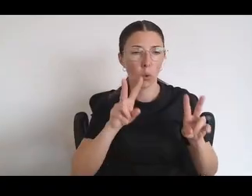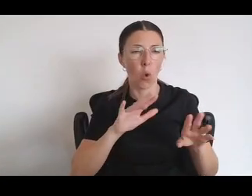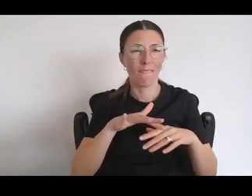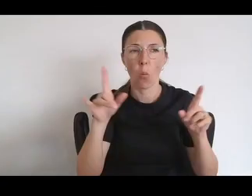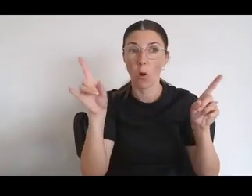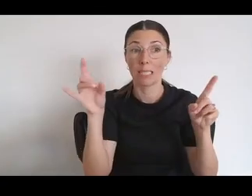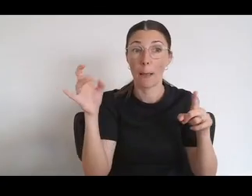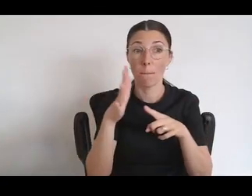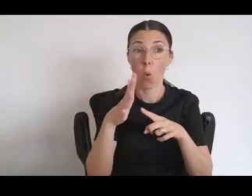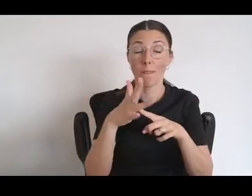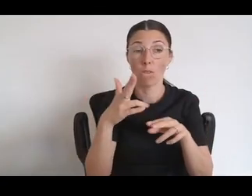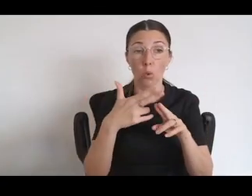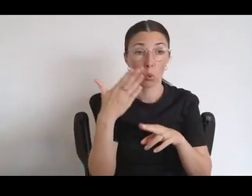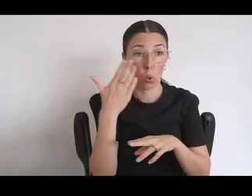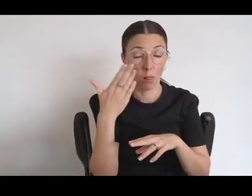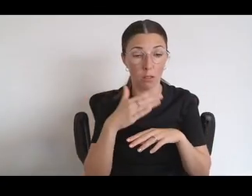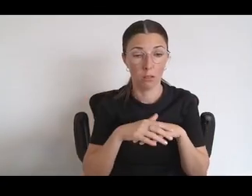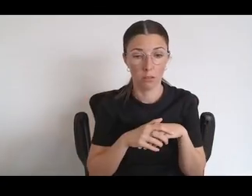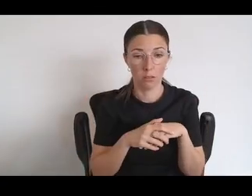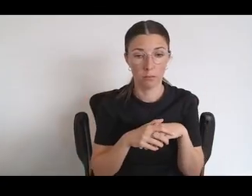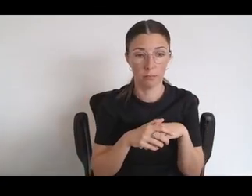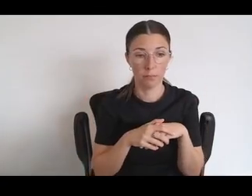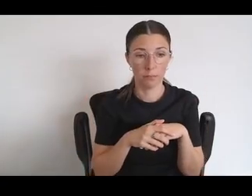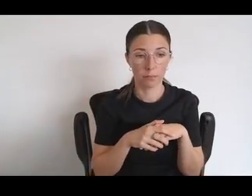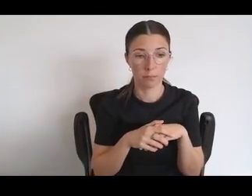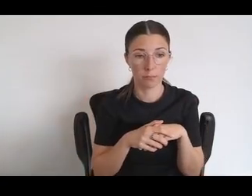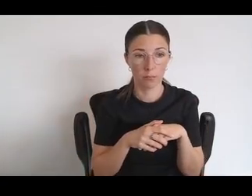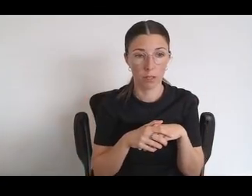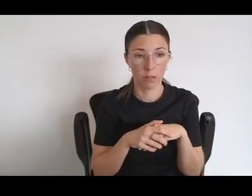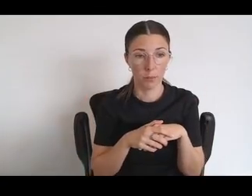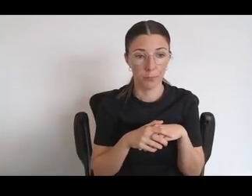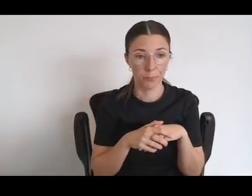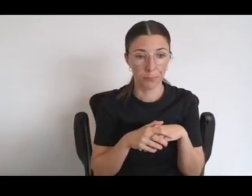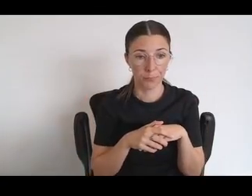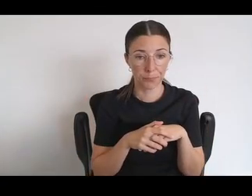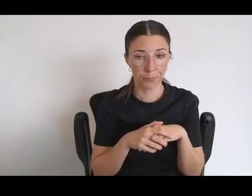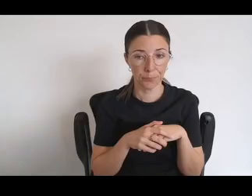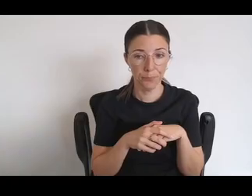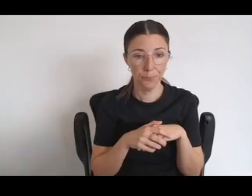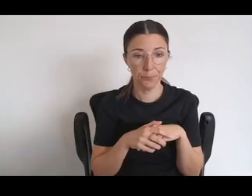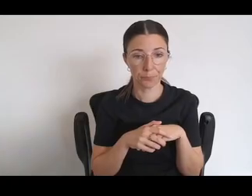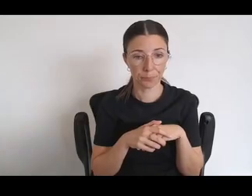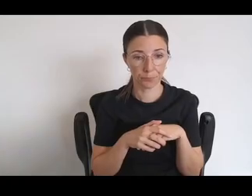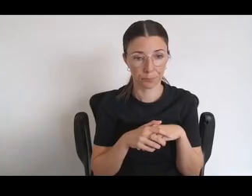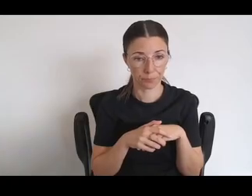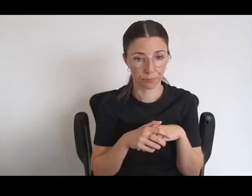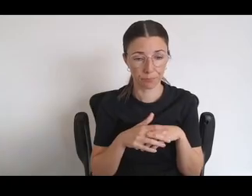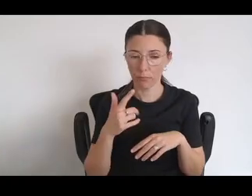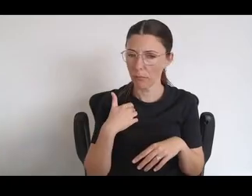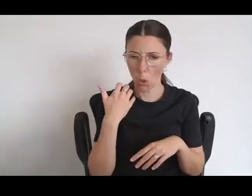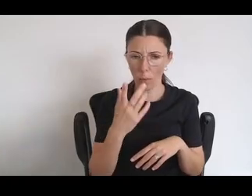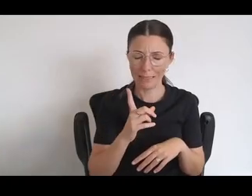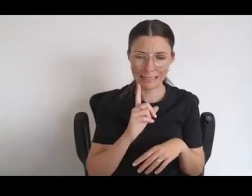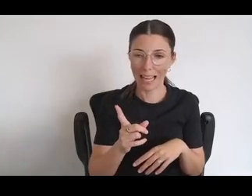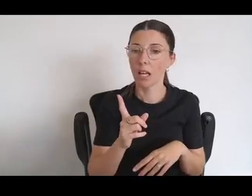what I'm always saying here when people are interested in my views. I say that we have probably the best education system